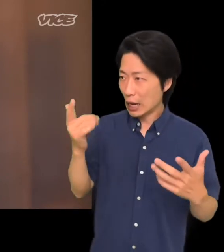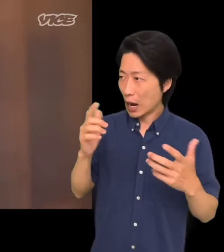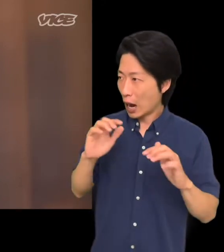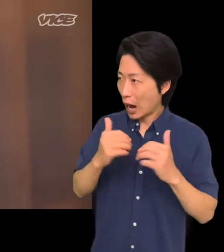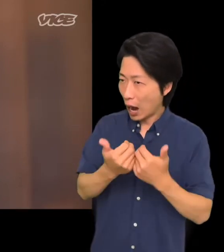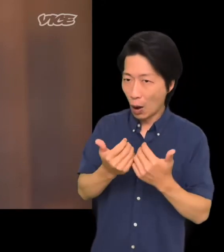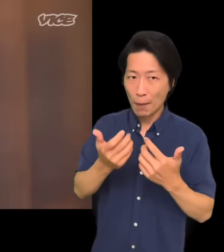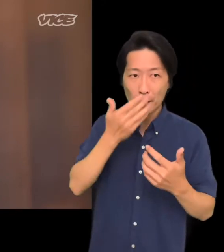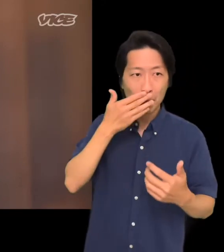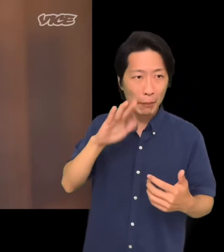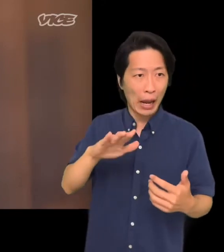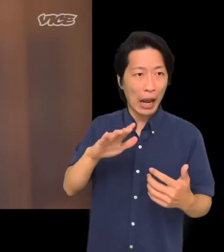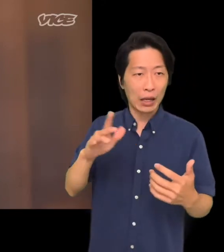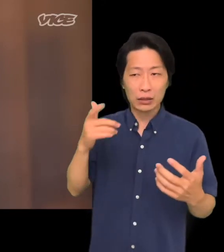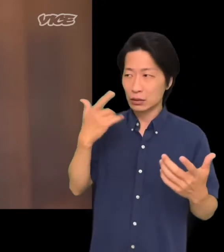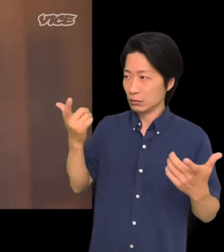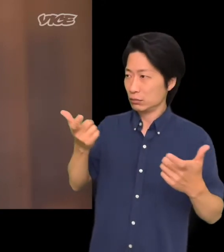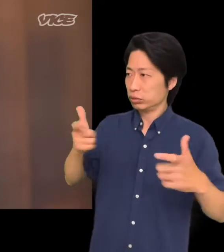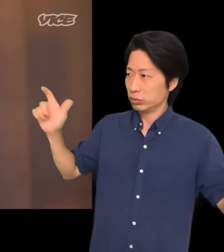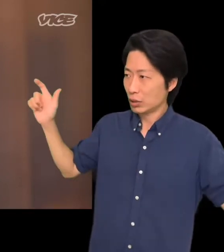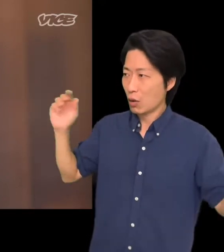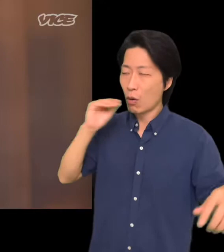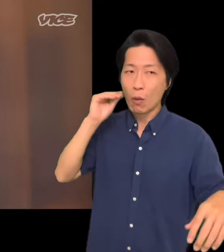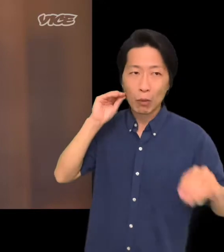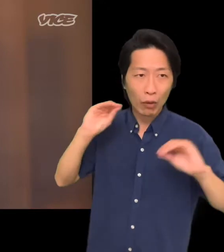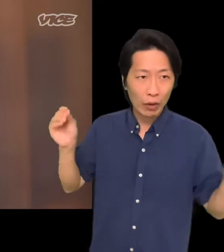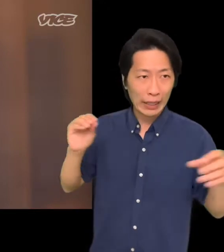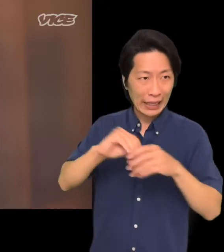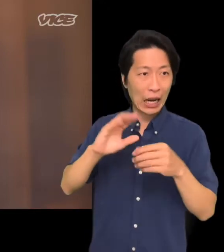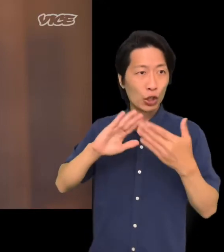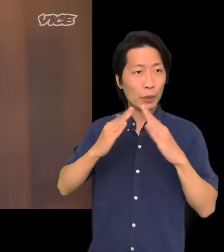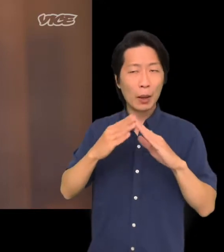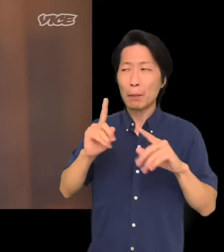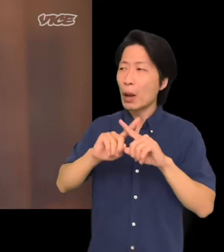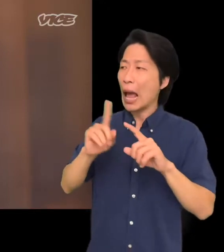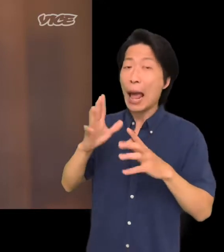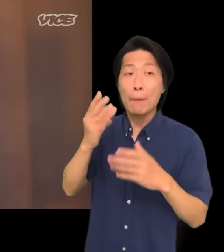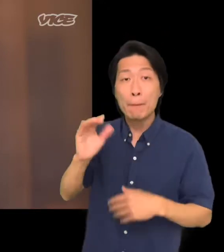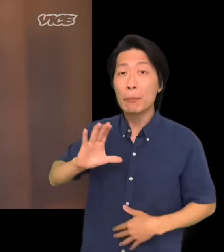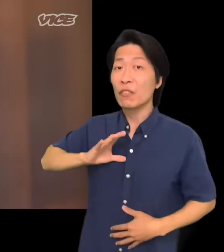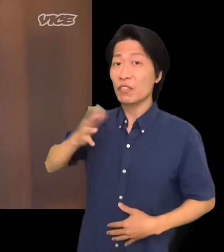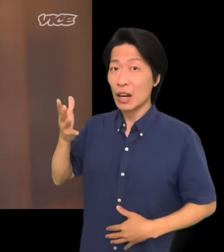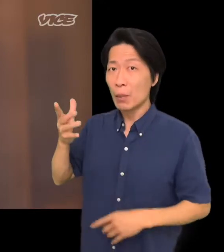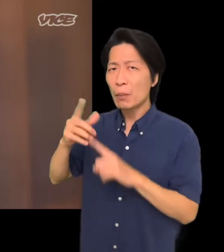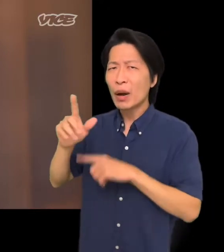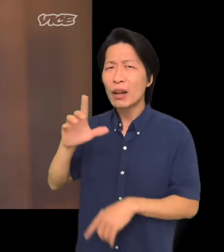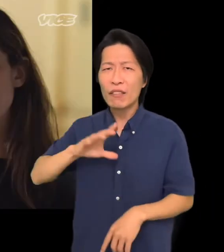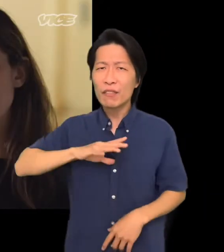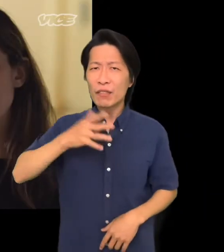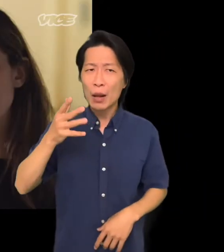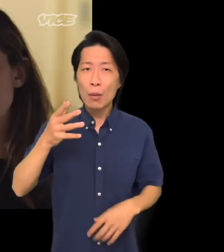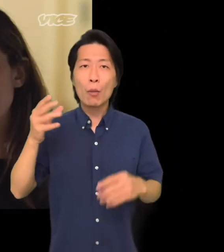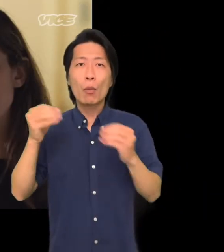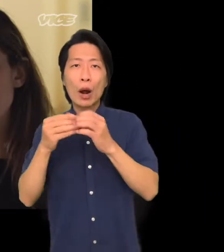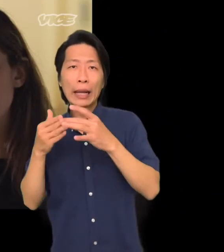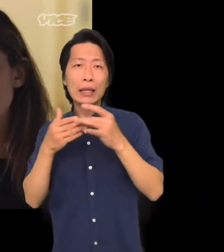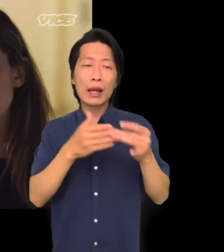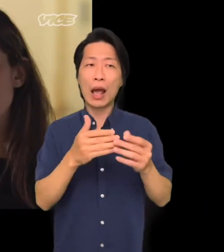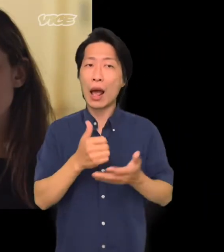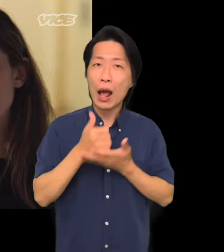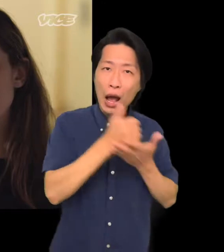the extent of homelessness in our community and be fed up, but be fed up in a way that points them